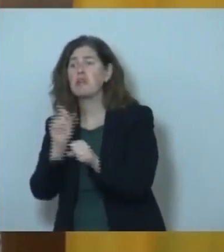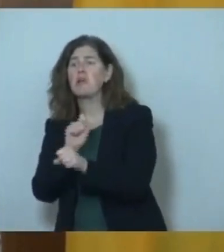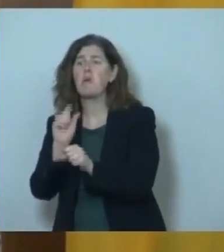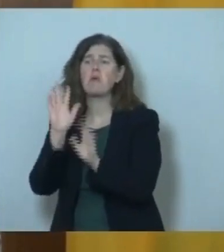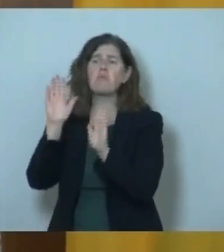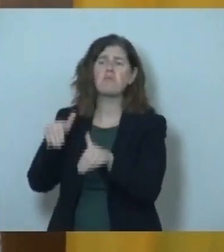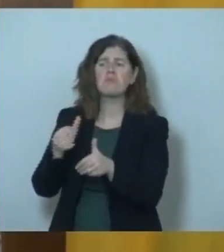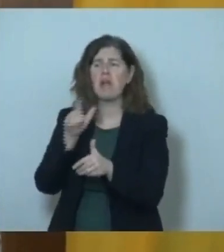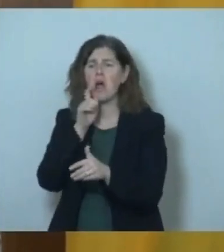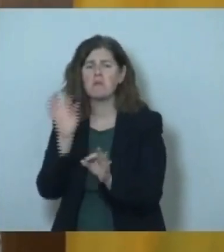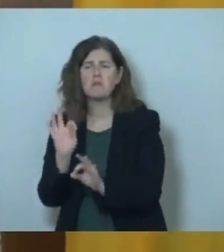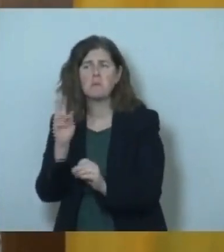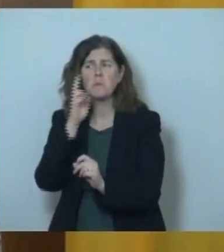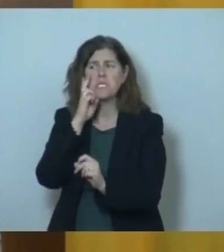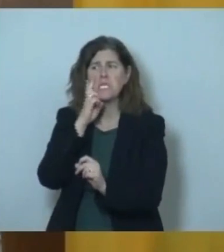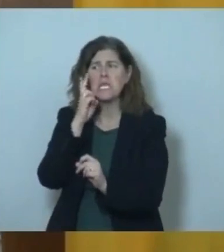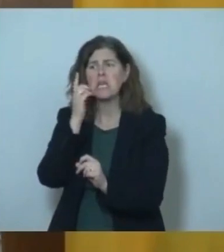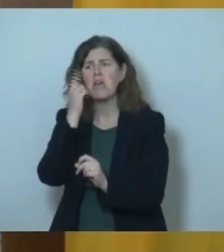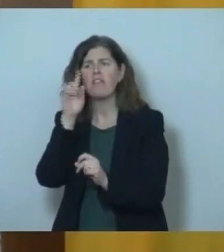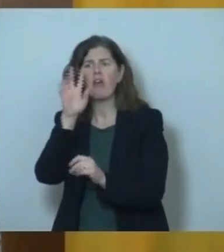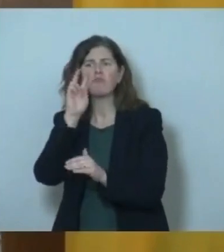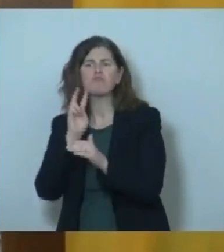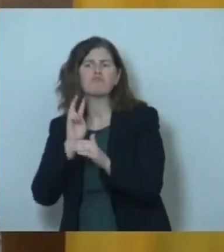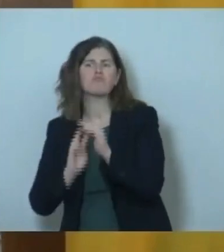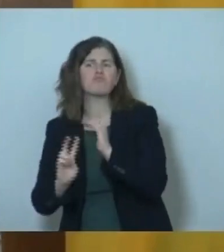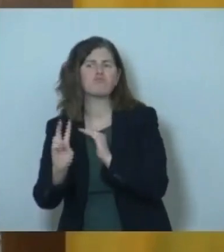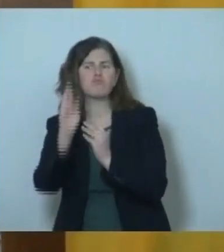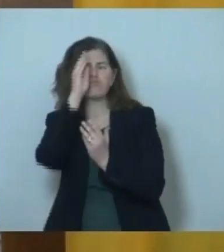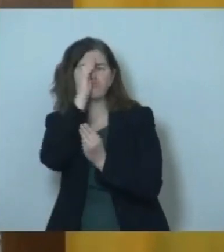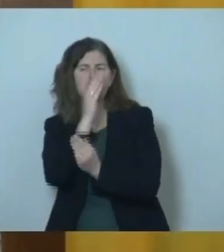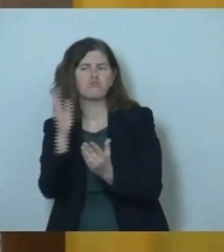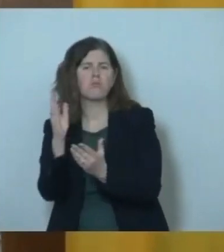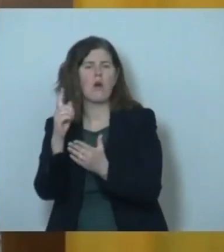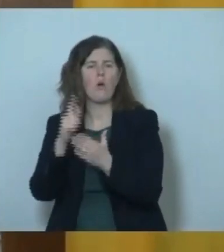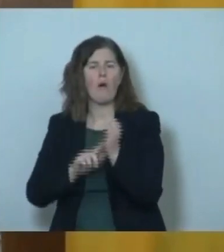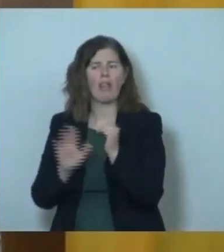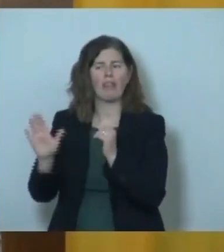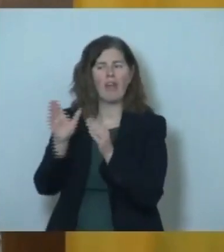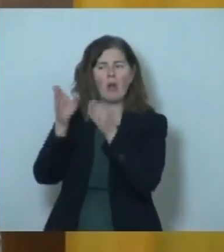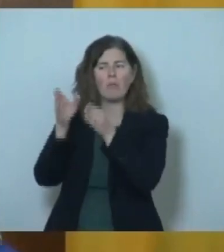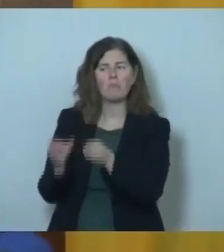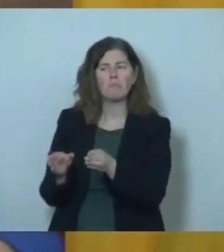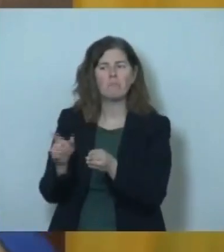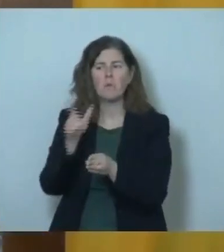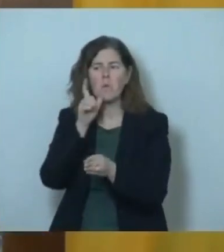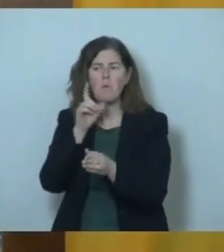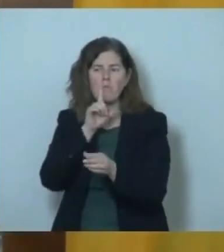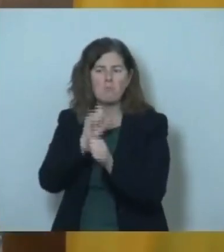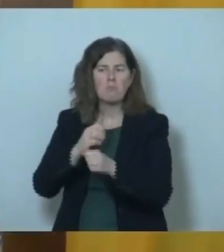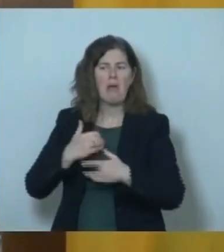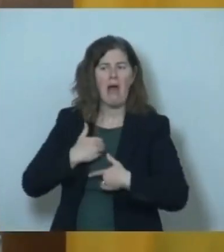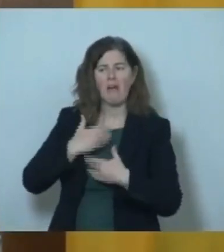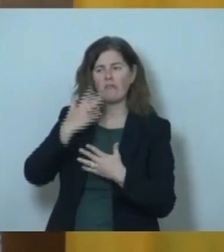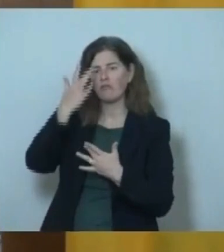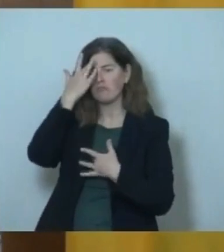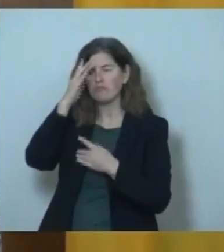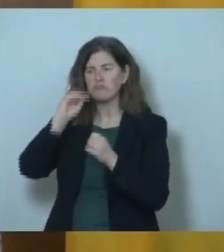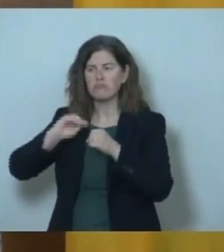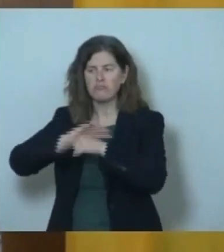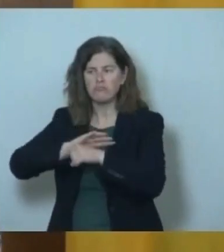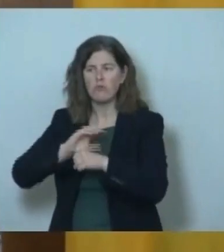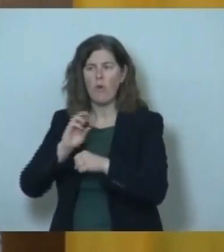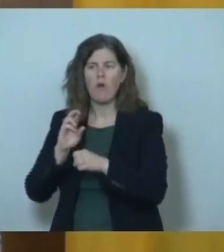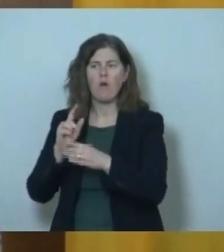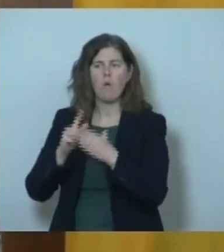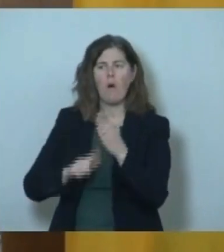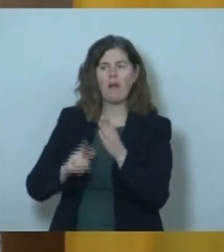whether or not they're being forthcoming about the number of individuals who are positive and the number of individuals that